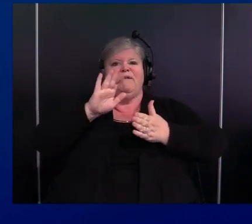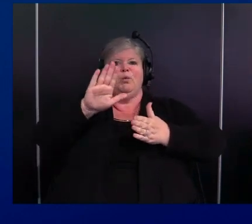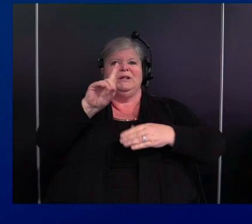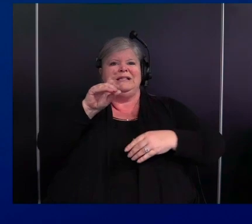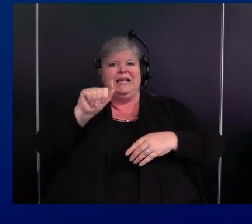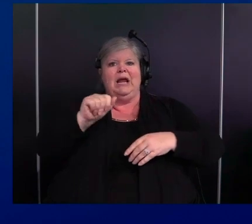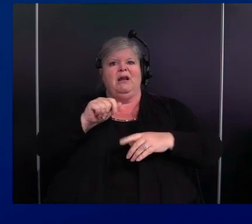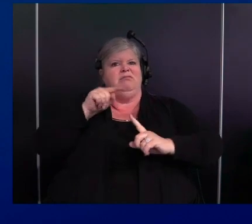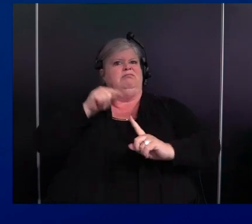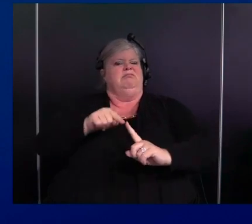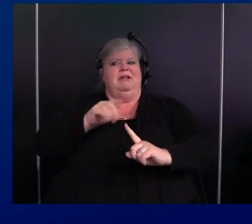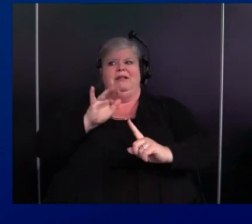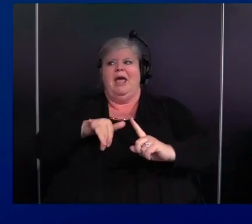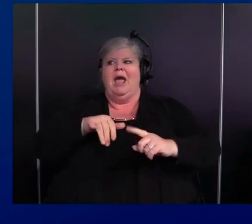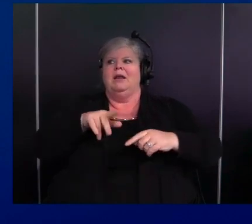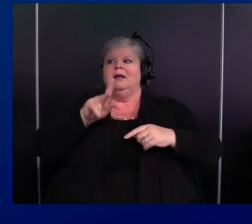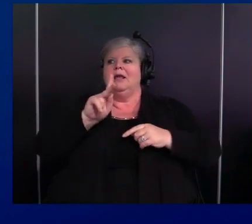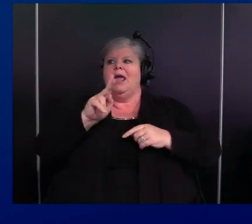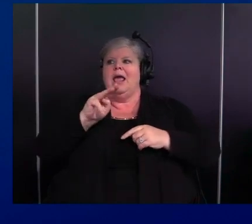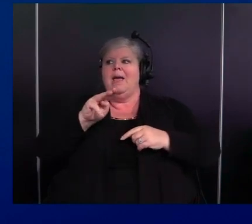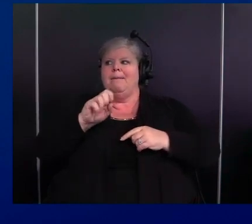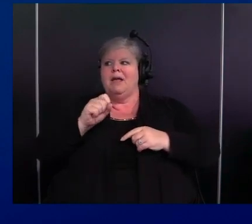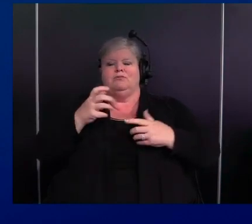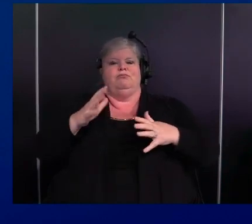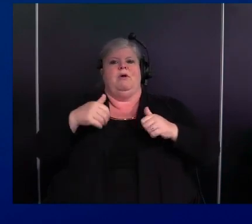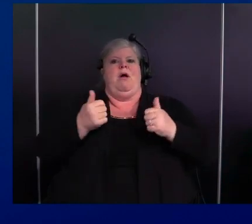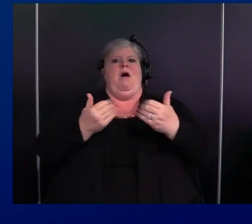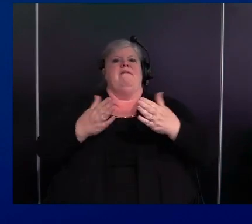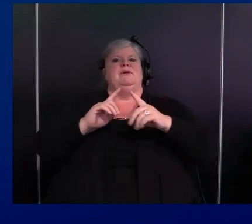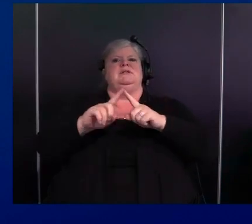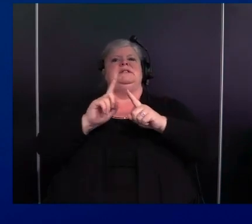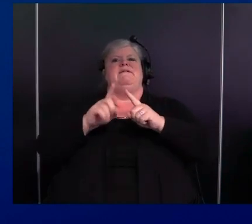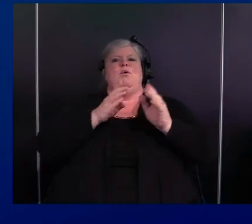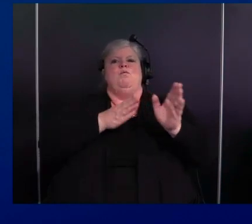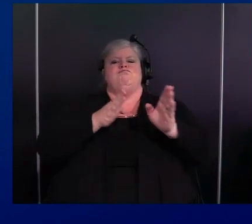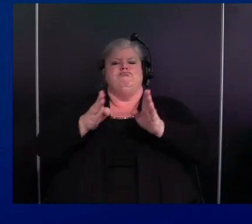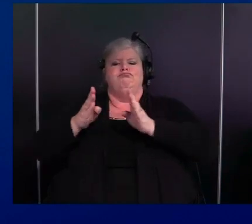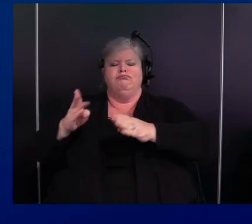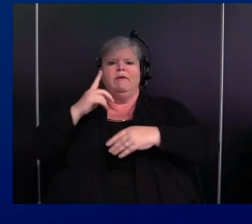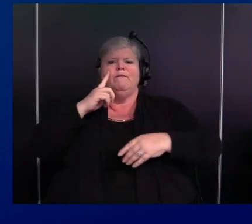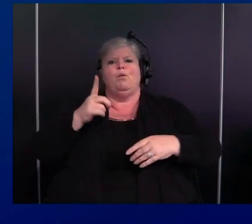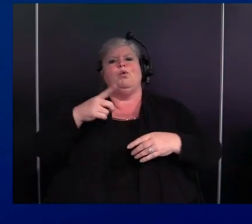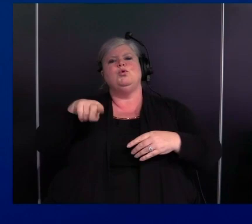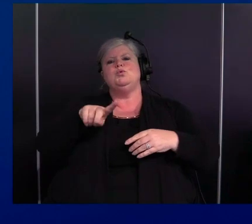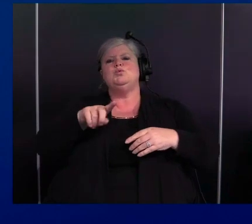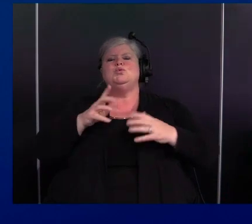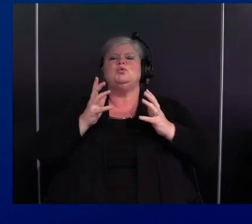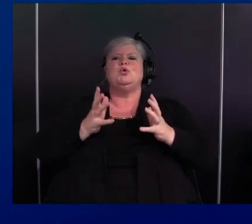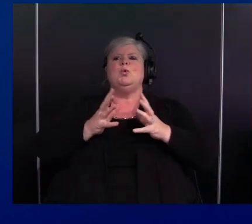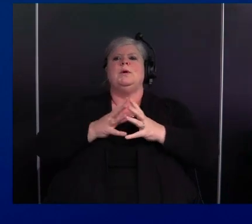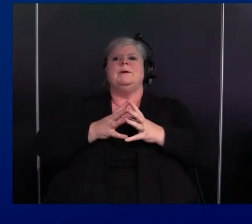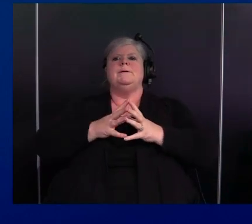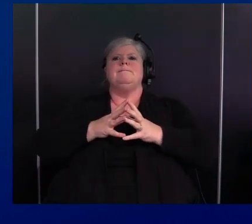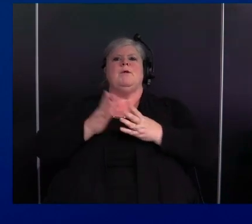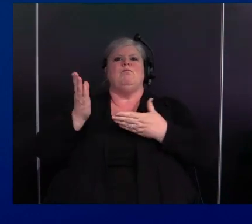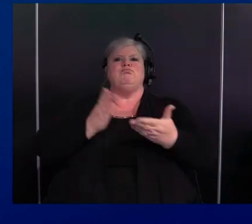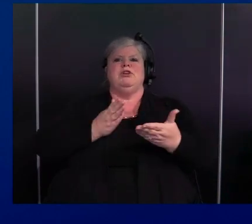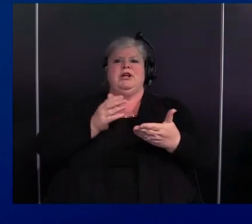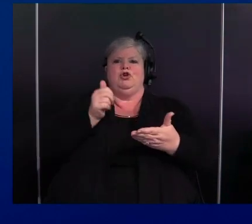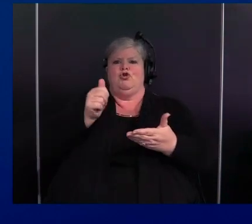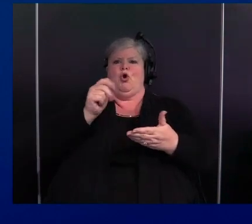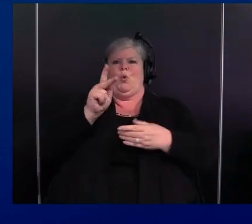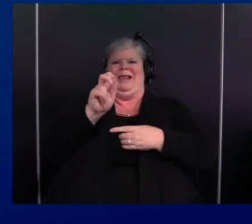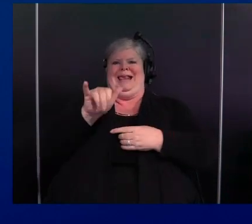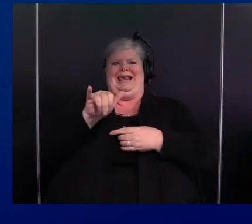And KMS has offered ways for you to bring your own keys into the